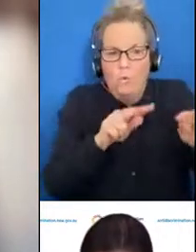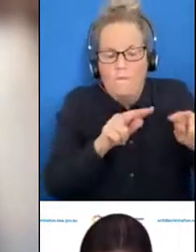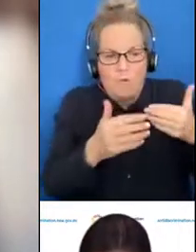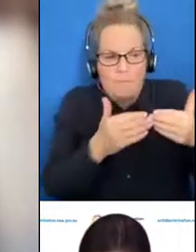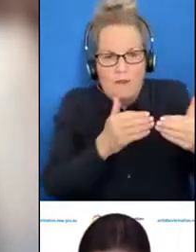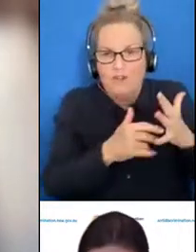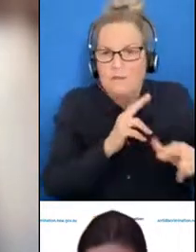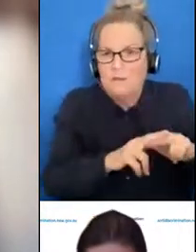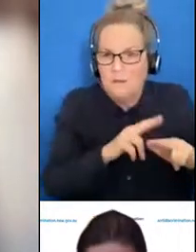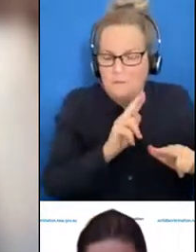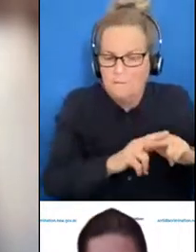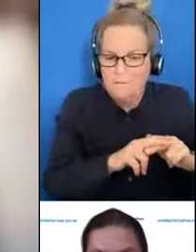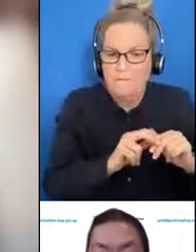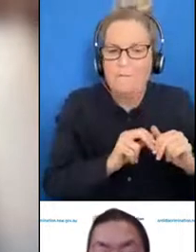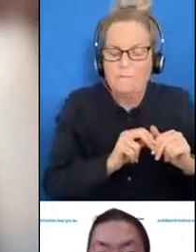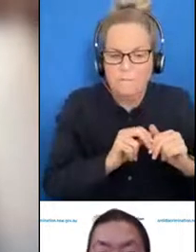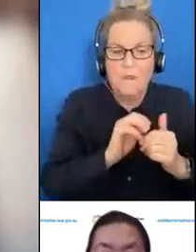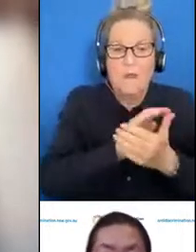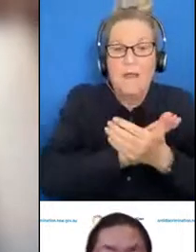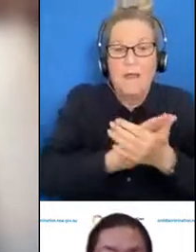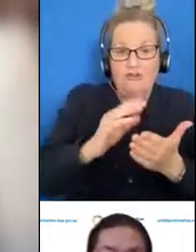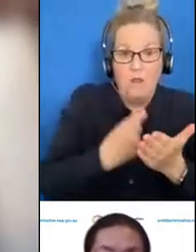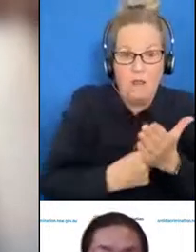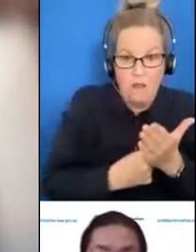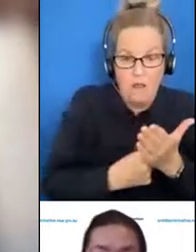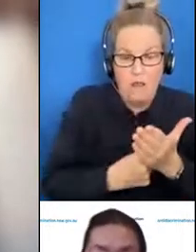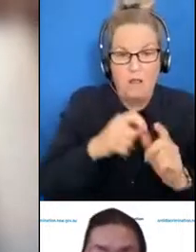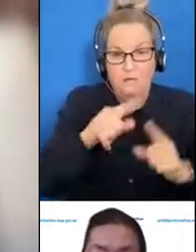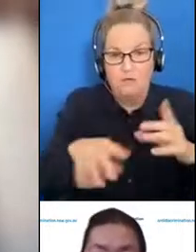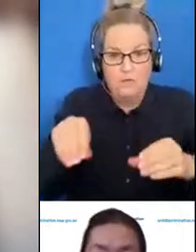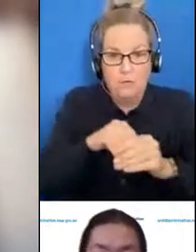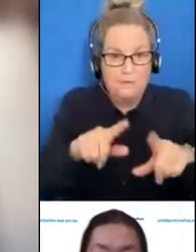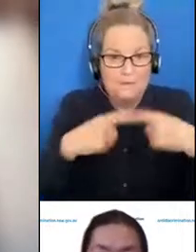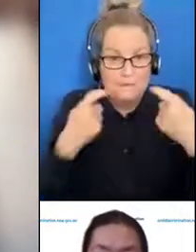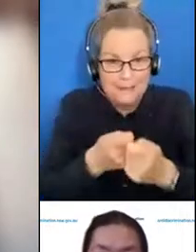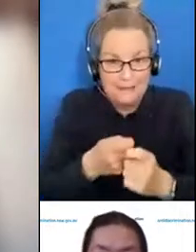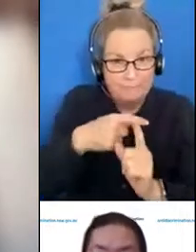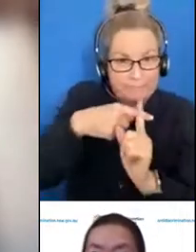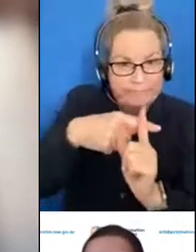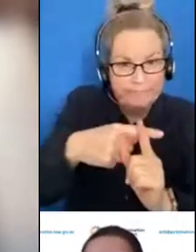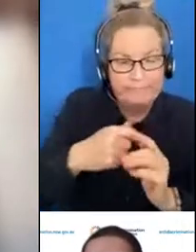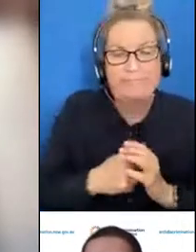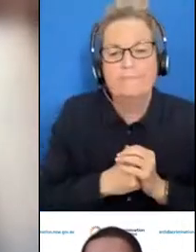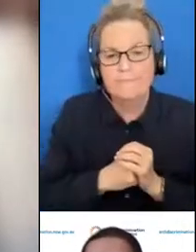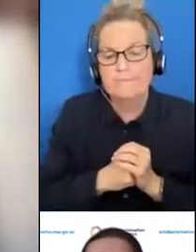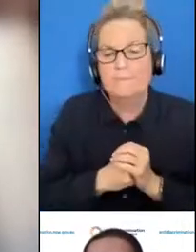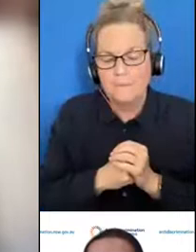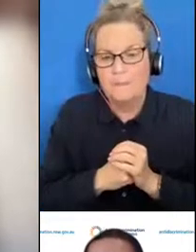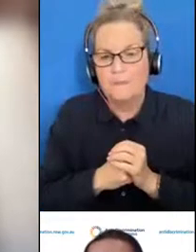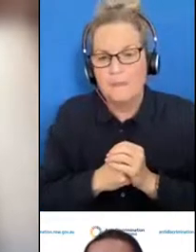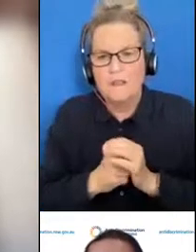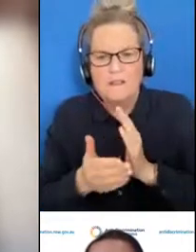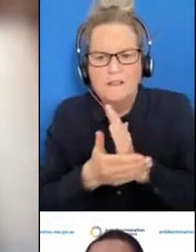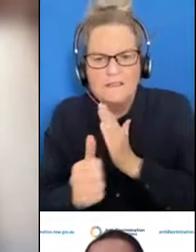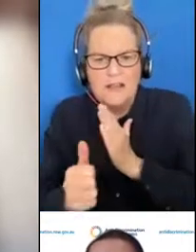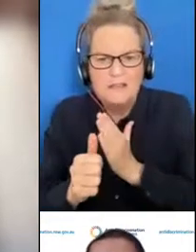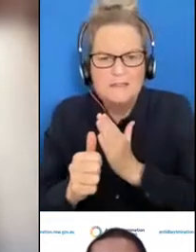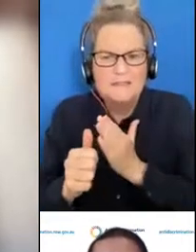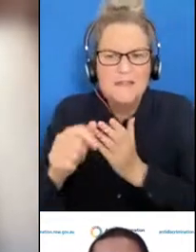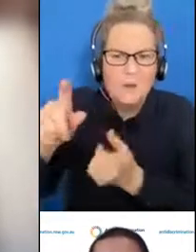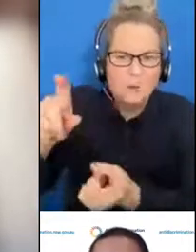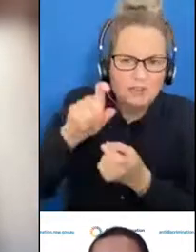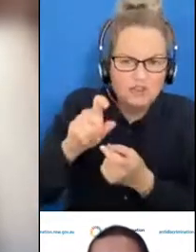staff, HR and diversity and inclusion teams, including talent acquisition and